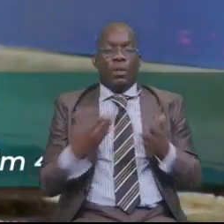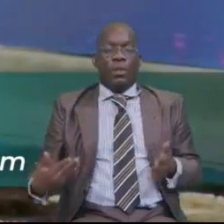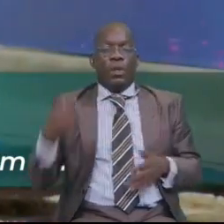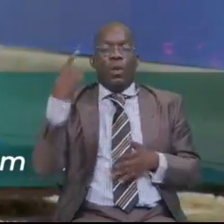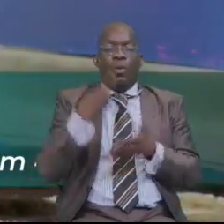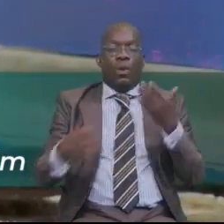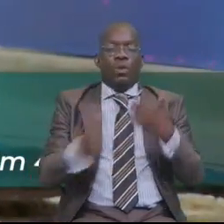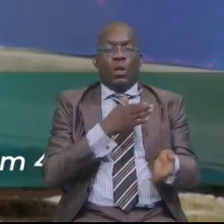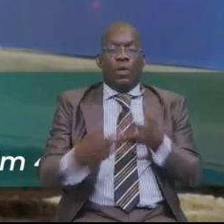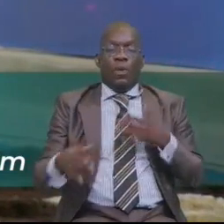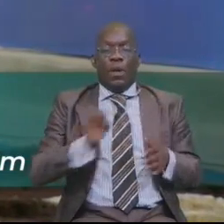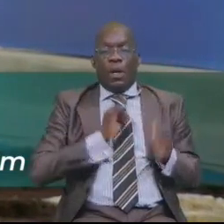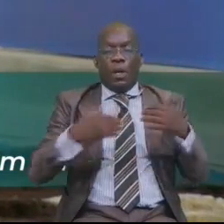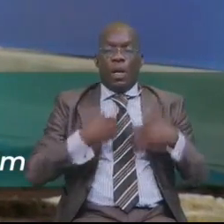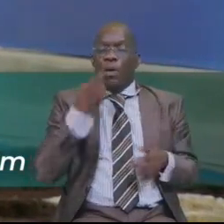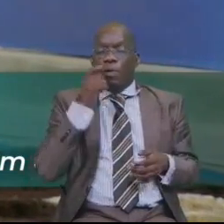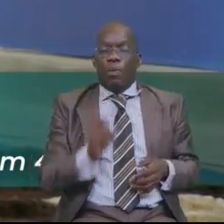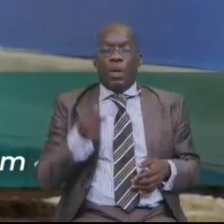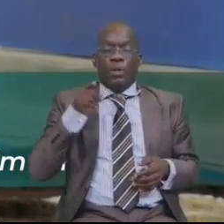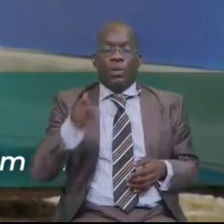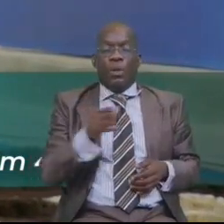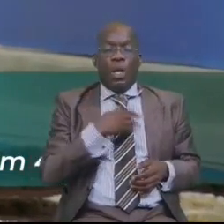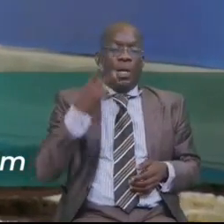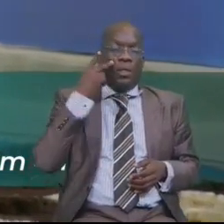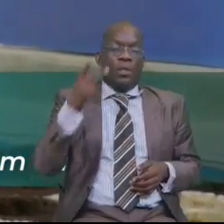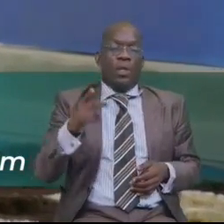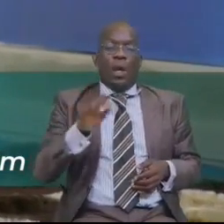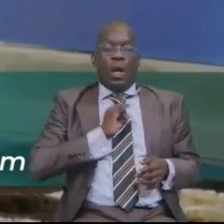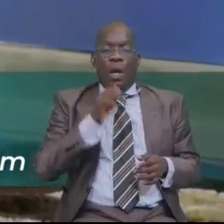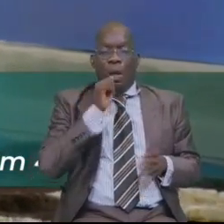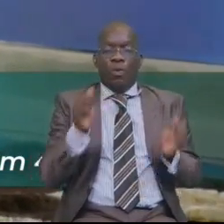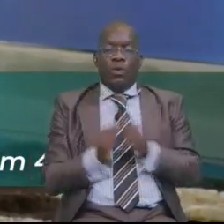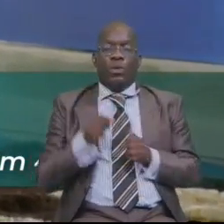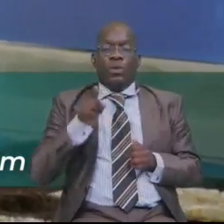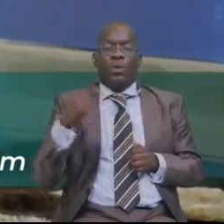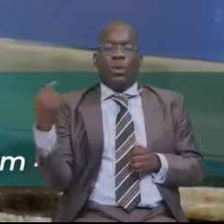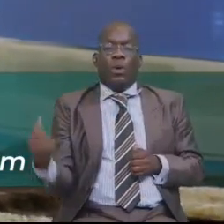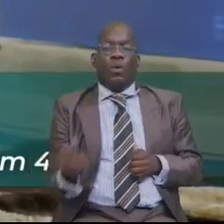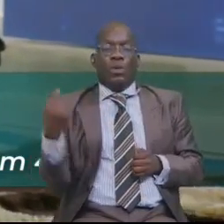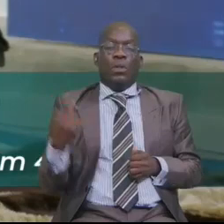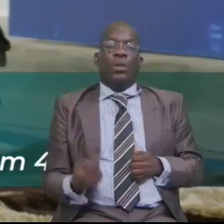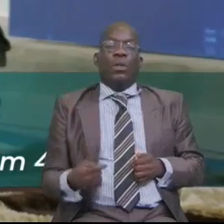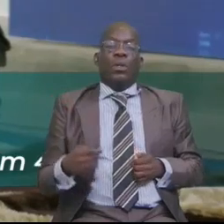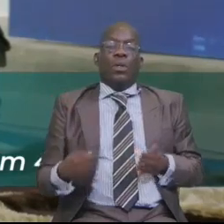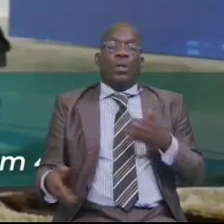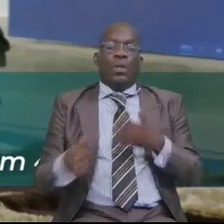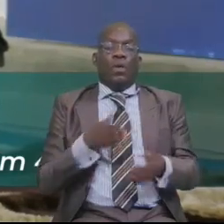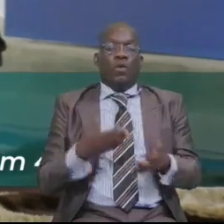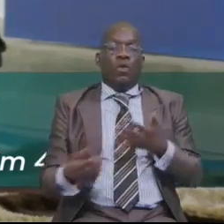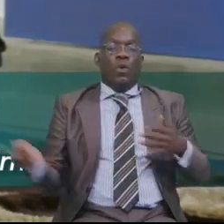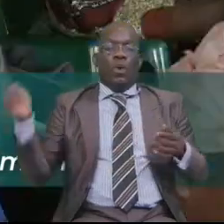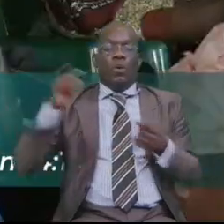you. And lo, I am with you always, even to the end of